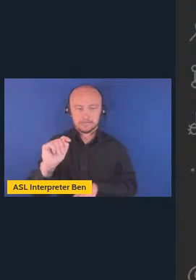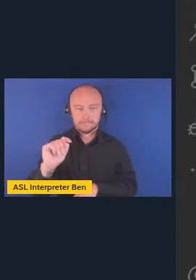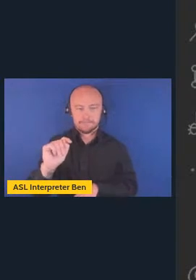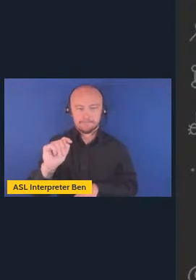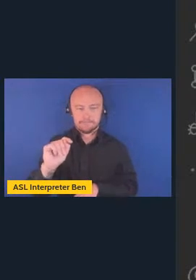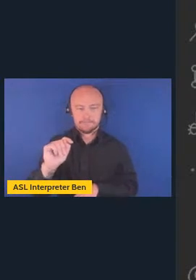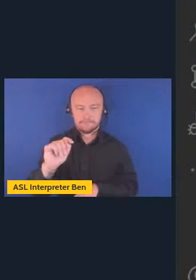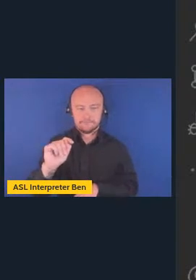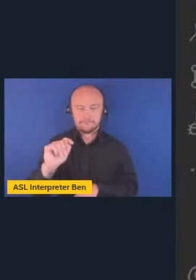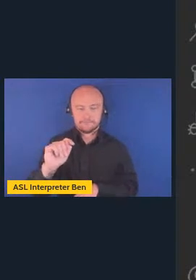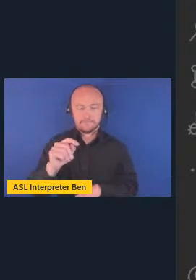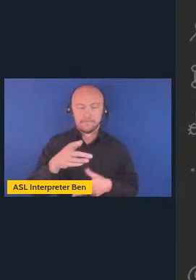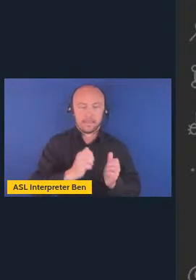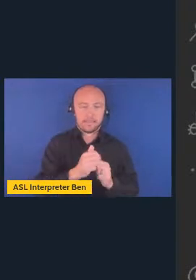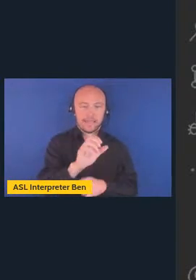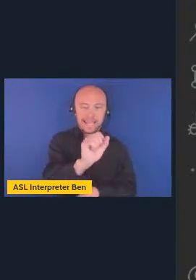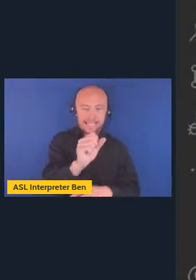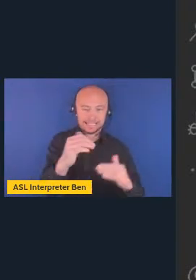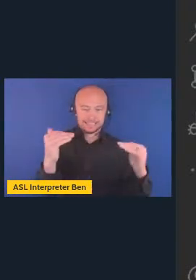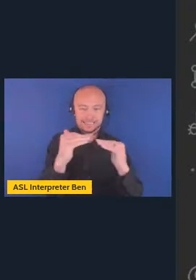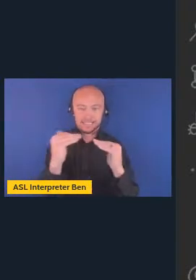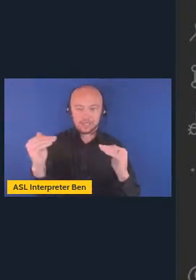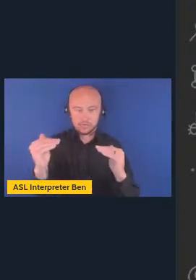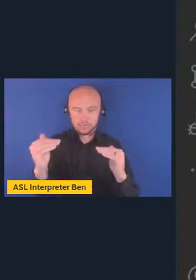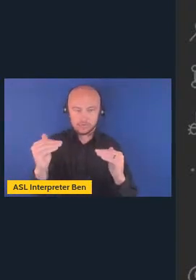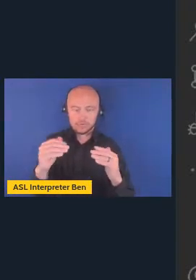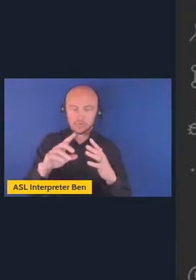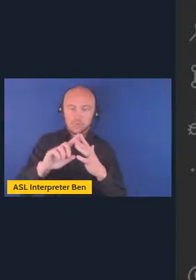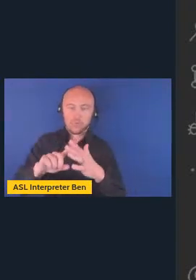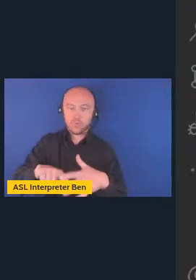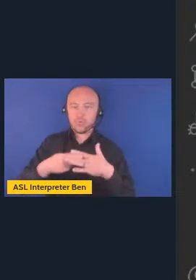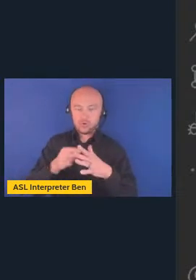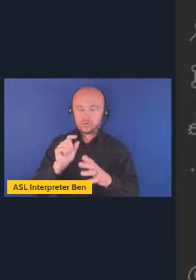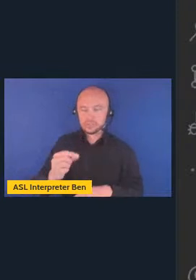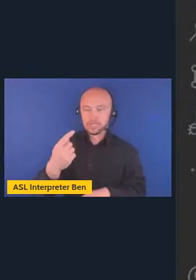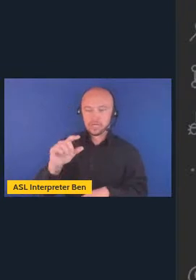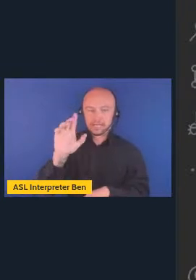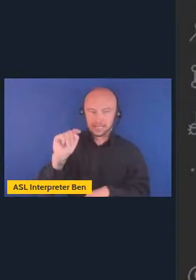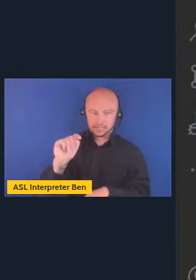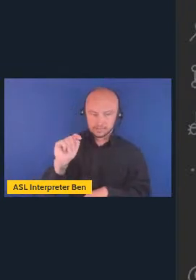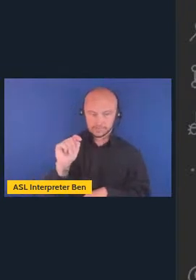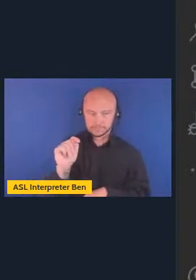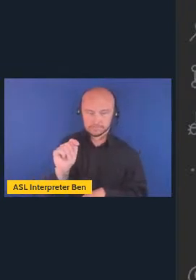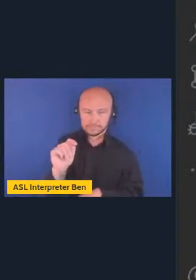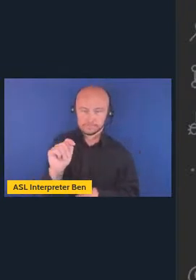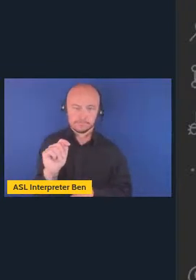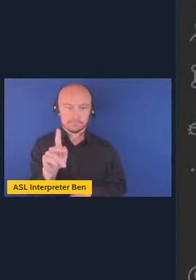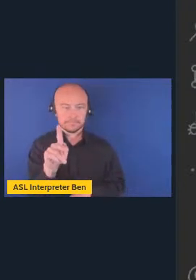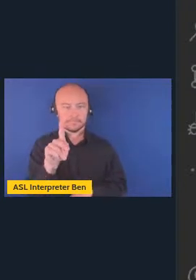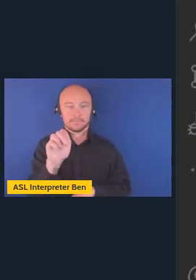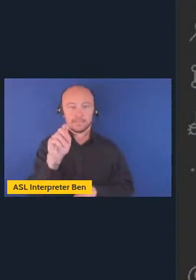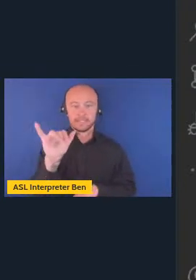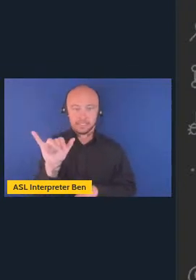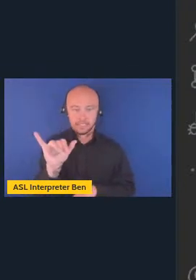let s equal origin dot get key.